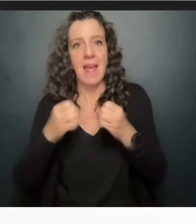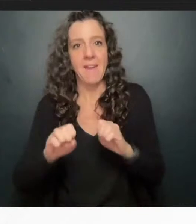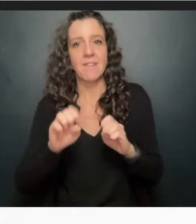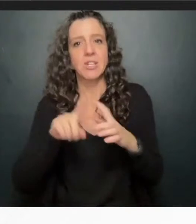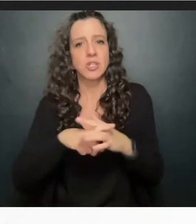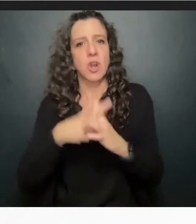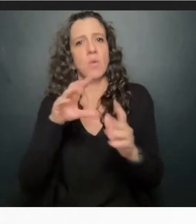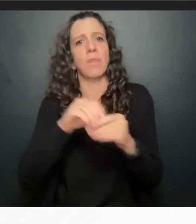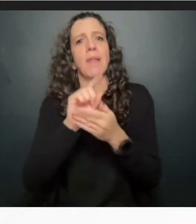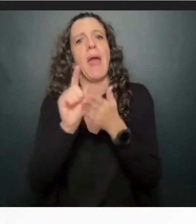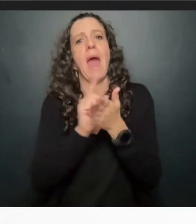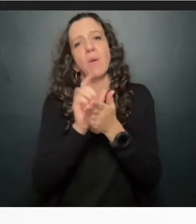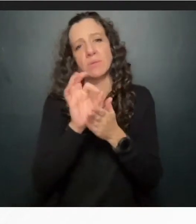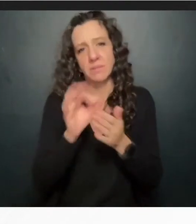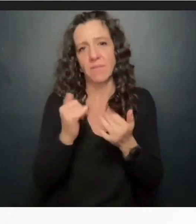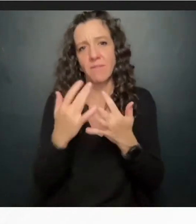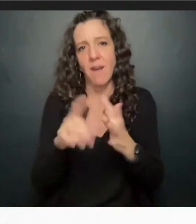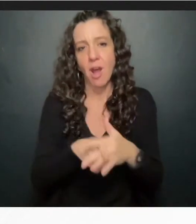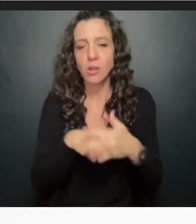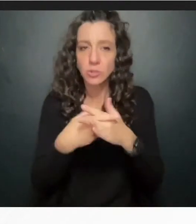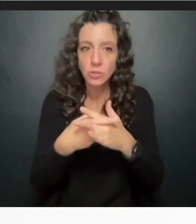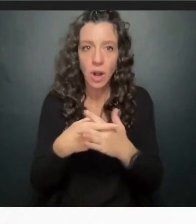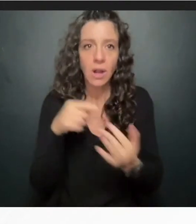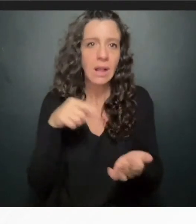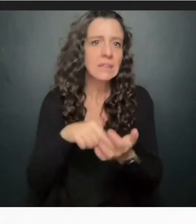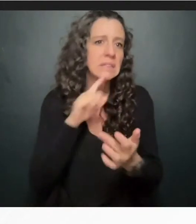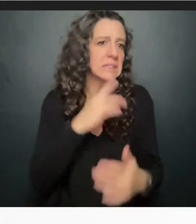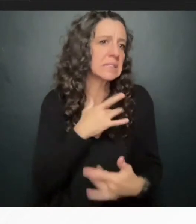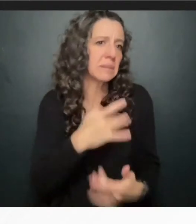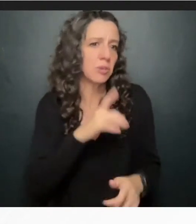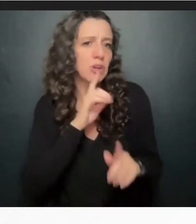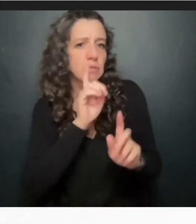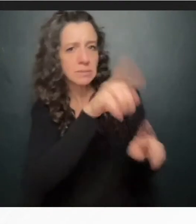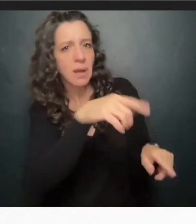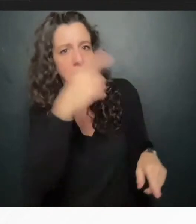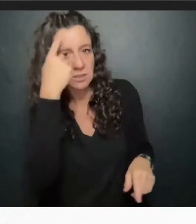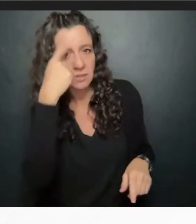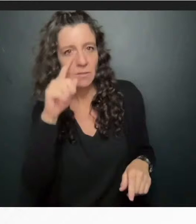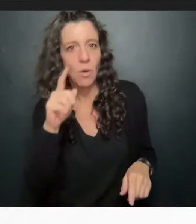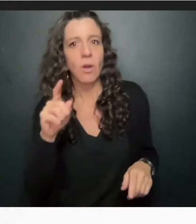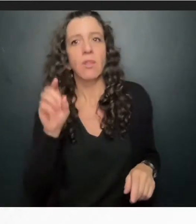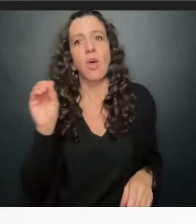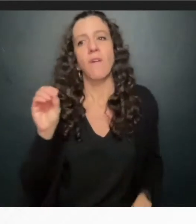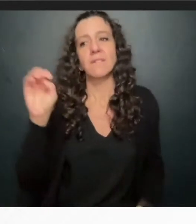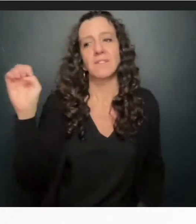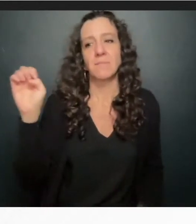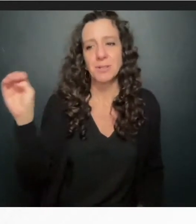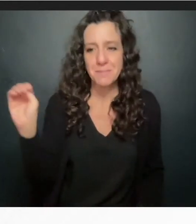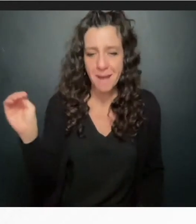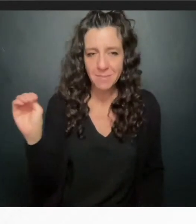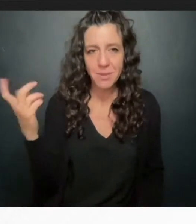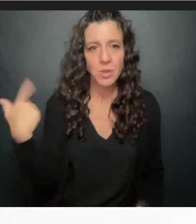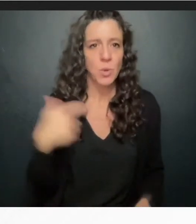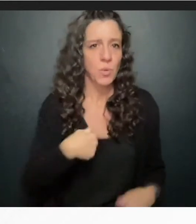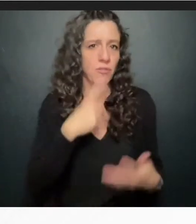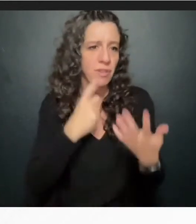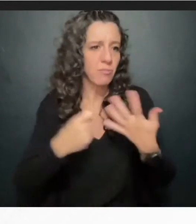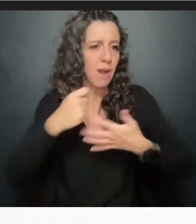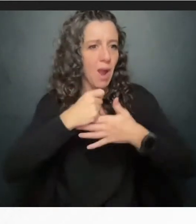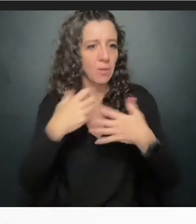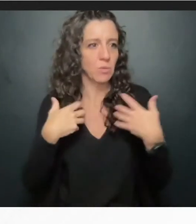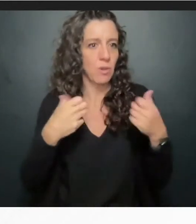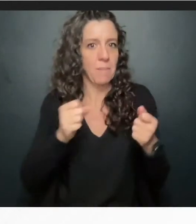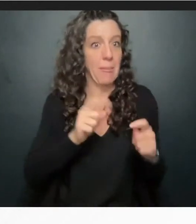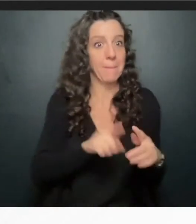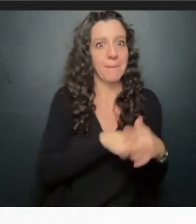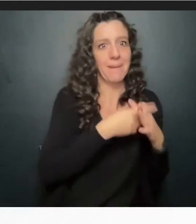the fire start. This is a pretty typical response for the Office of Emergency Management. We prioritize recovery at the beginning of